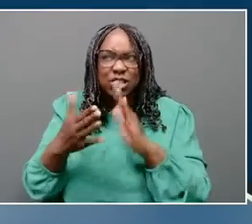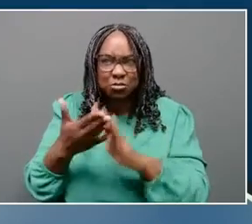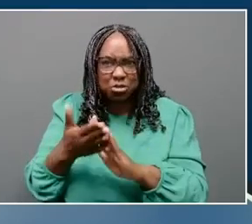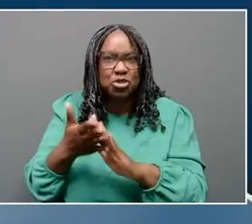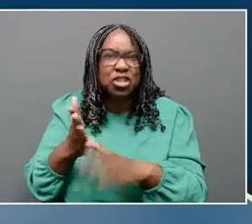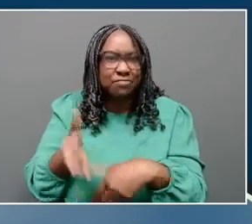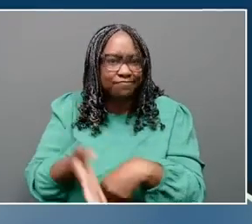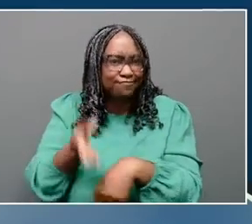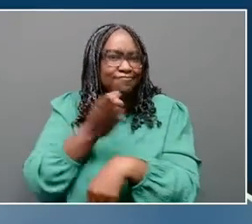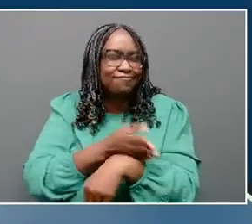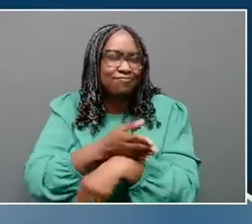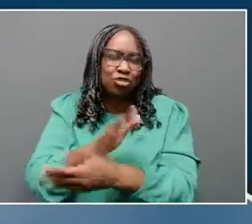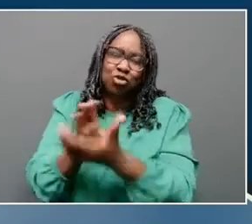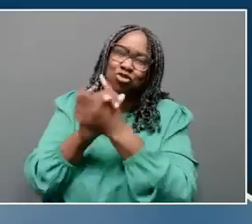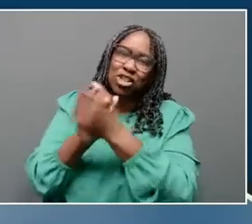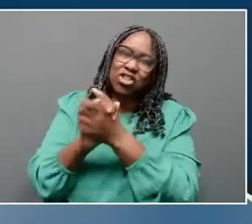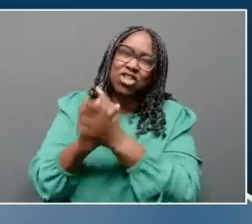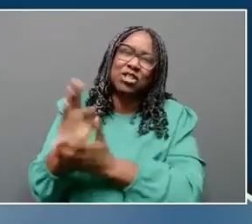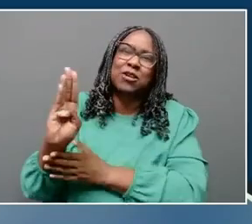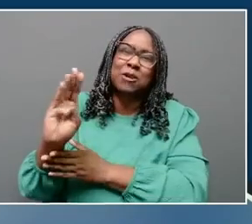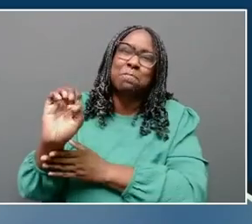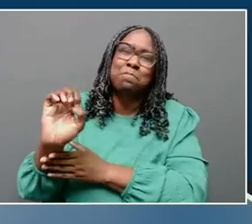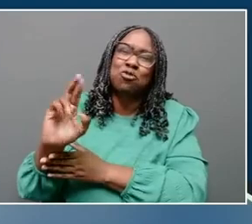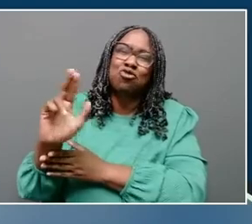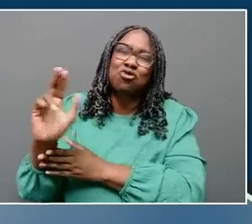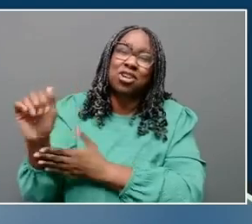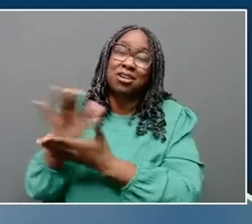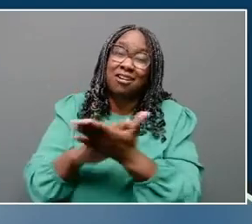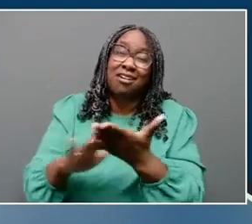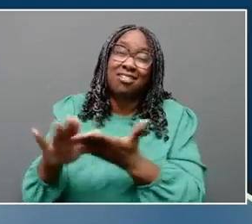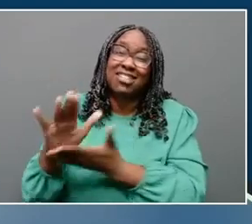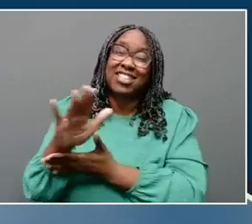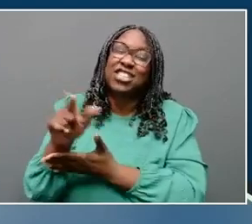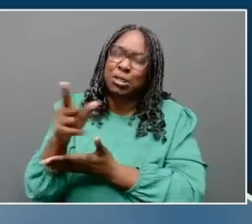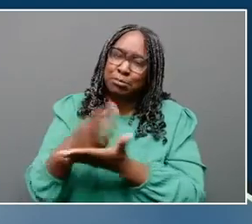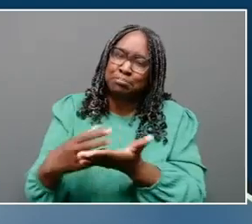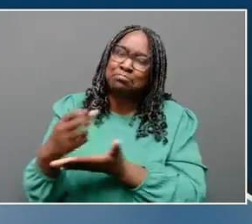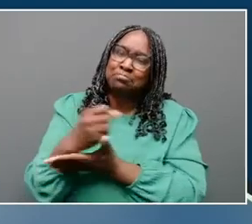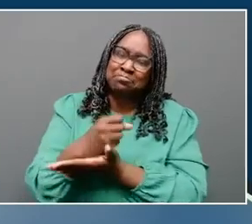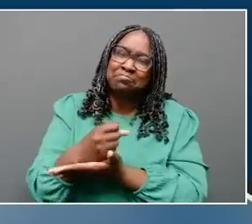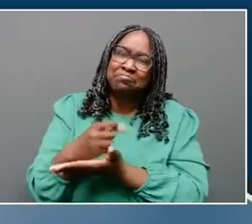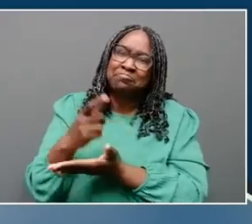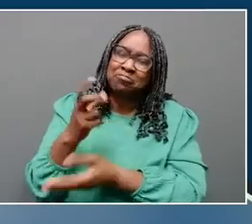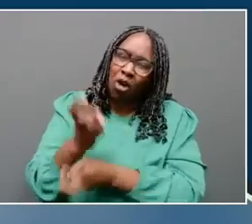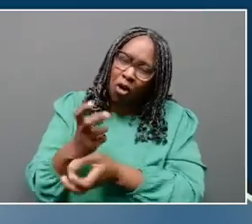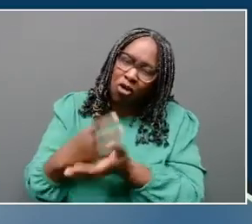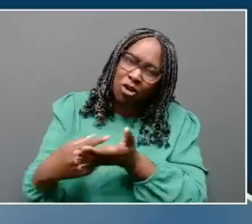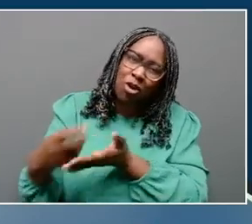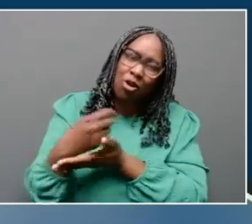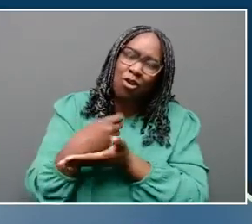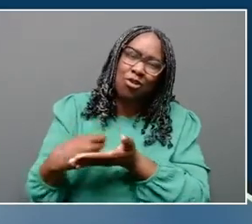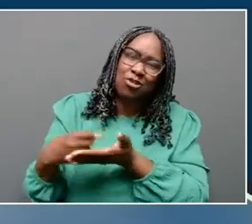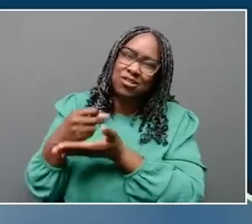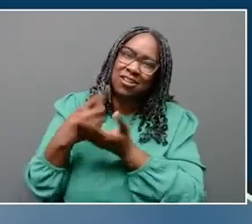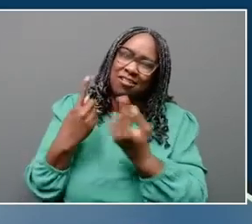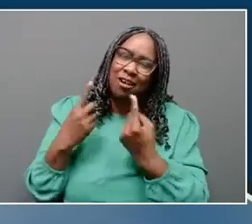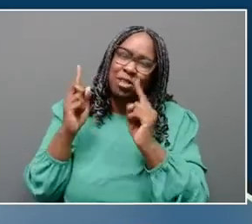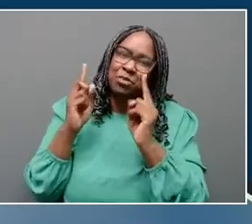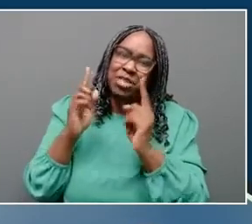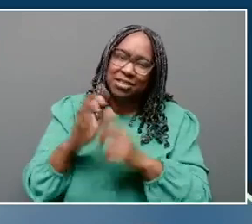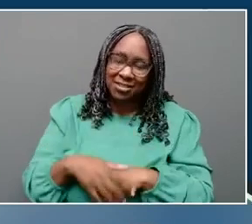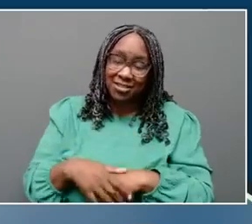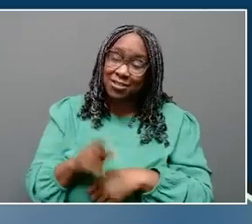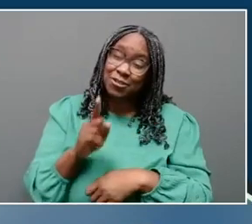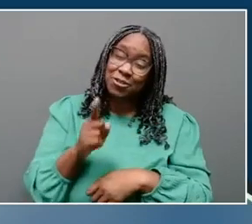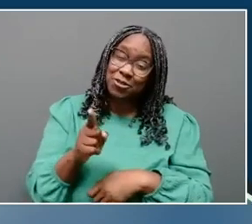Congratulations to Berea College on this well-deserved and well-earned, hard-earned accomplishment. You are one of our